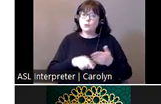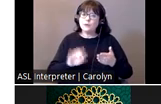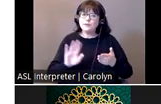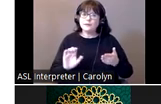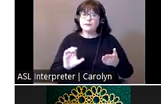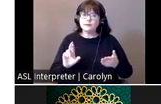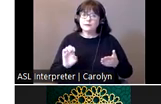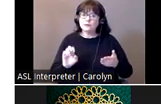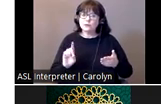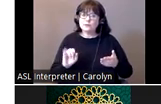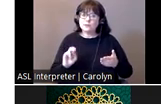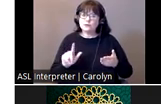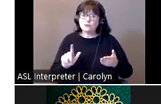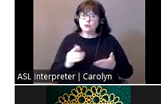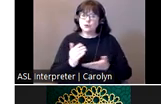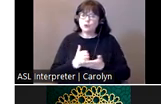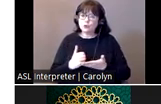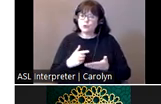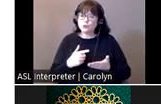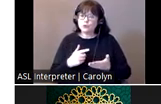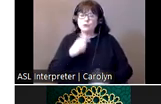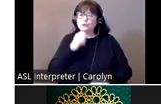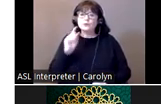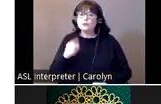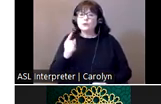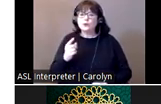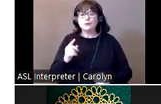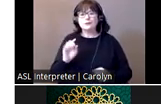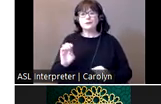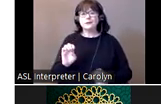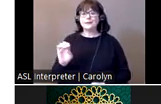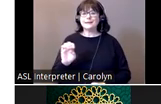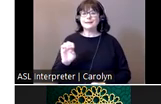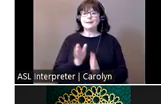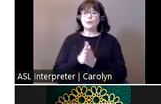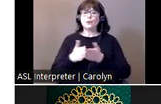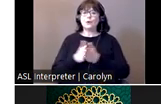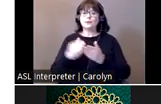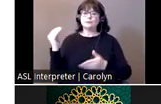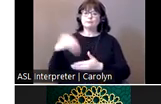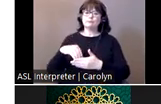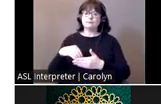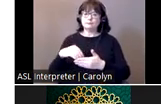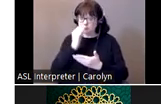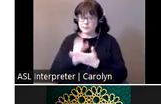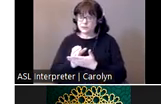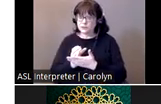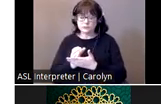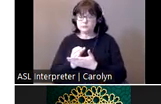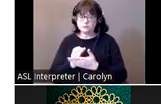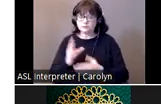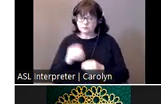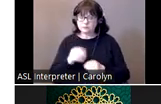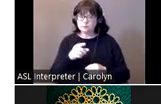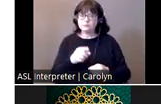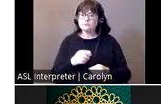So it's not just a picture that is posted in your e-wallet. It contains information such as the criteria that you met, like